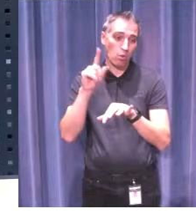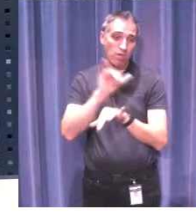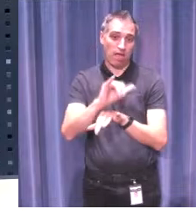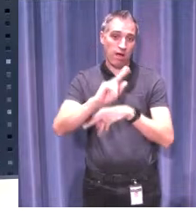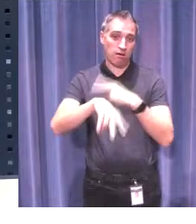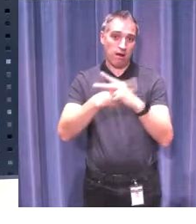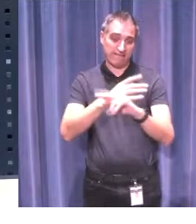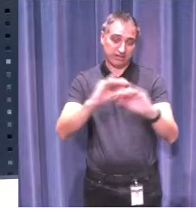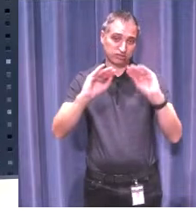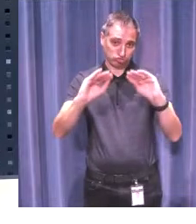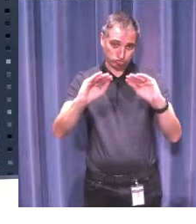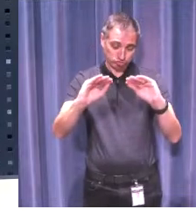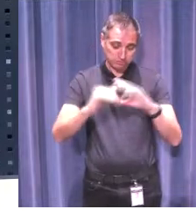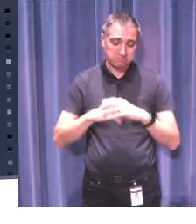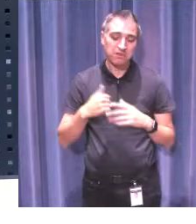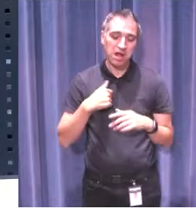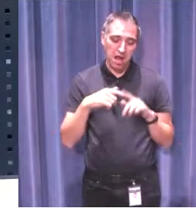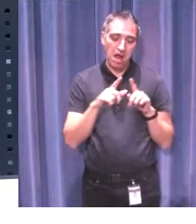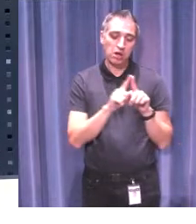too efforted our